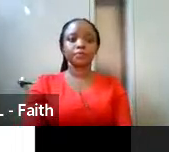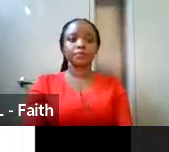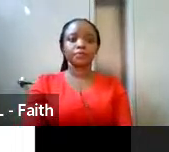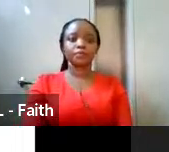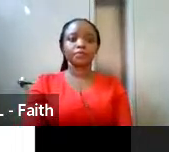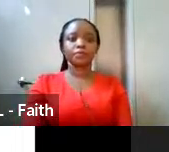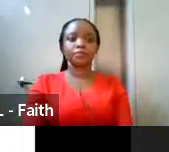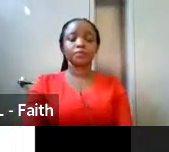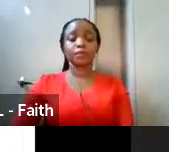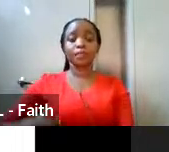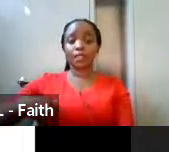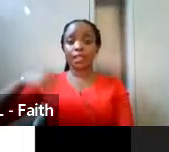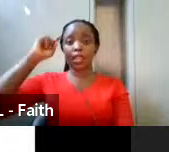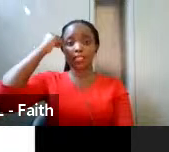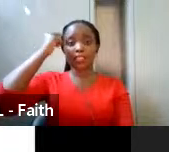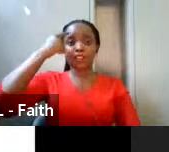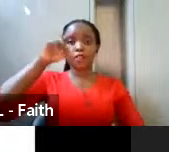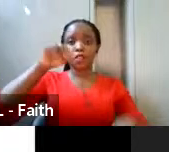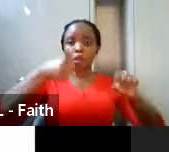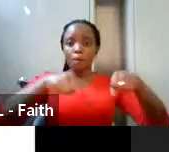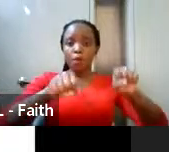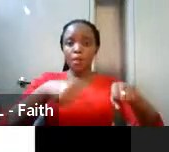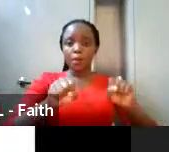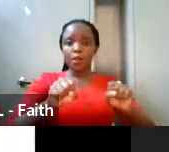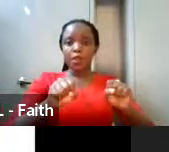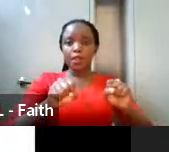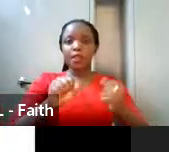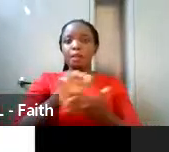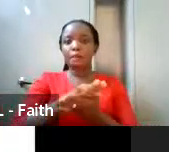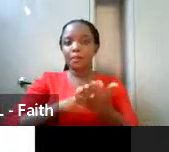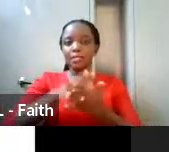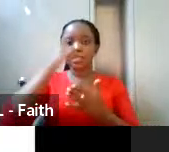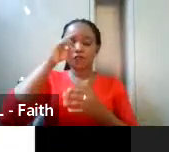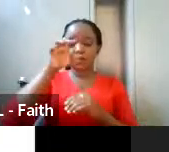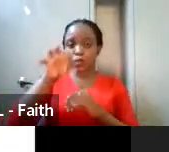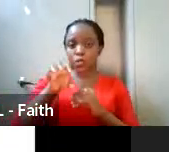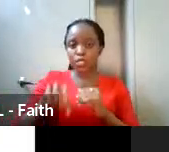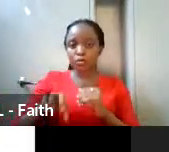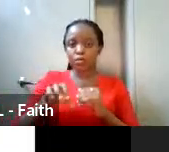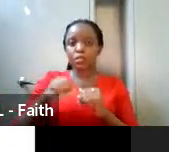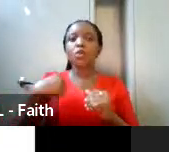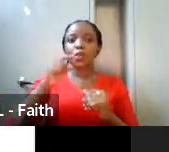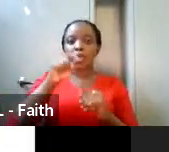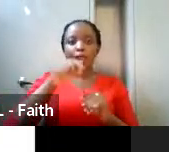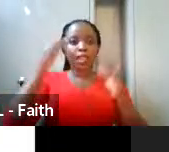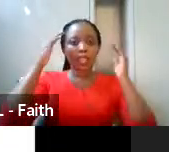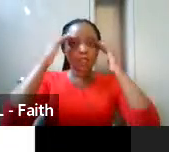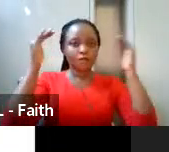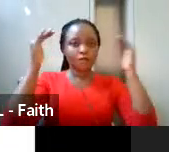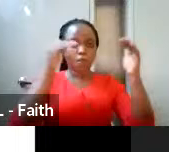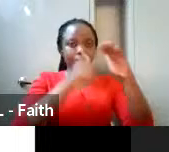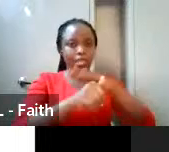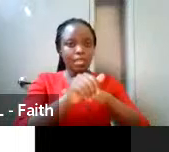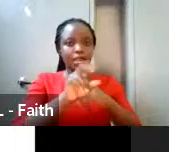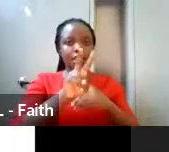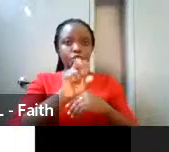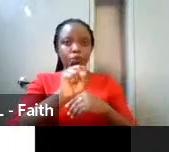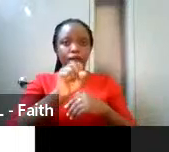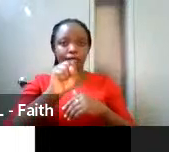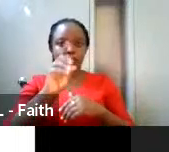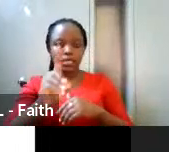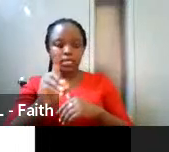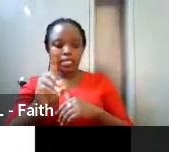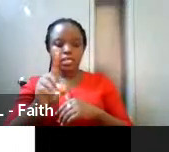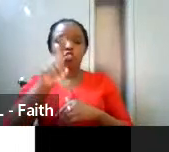I think for the border and basically for the transport costs, we can target them with the USSD code. You just need